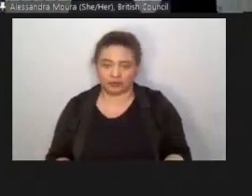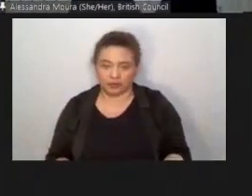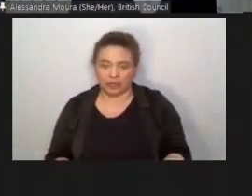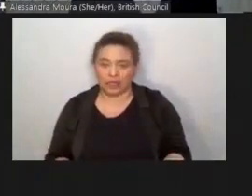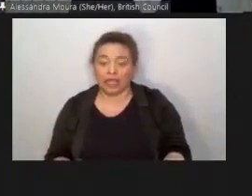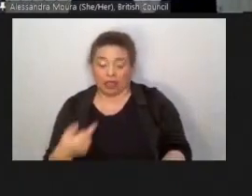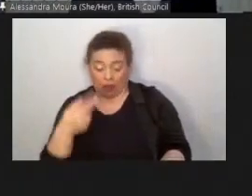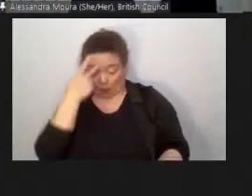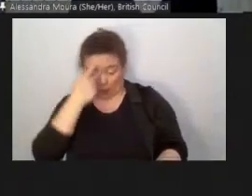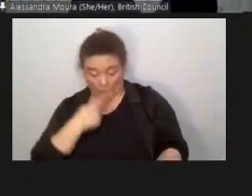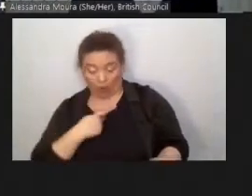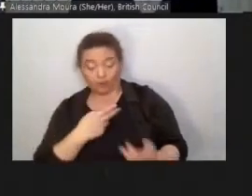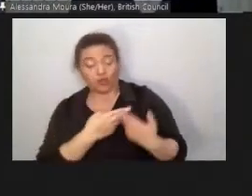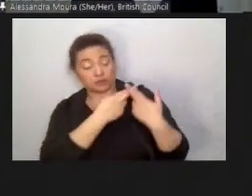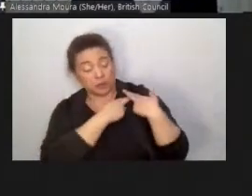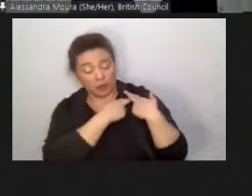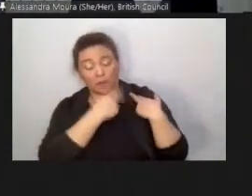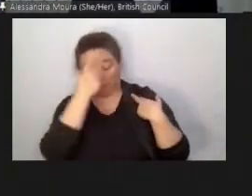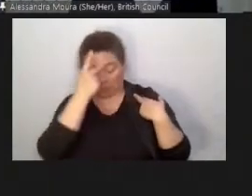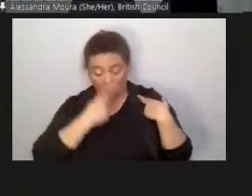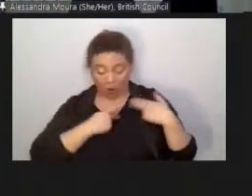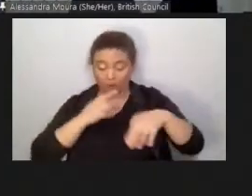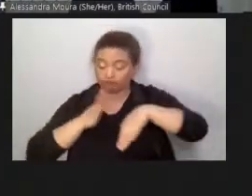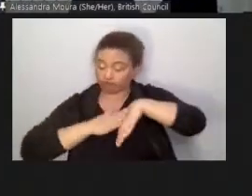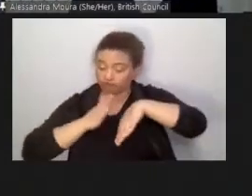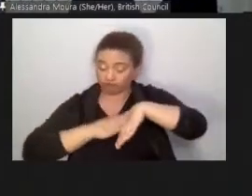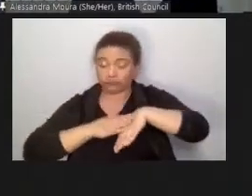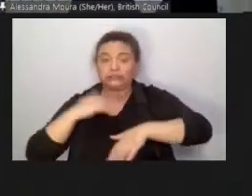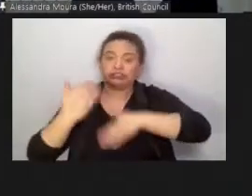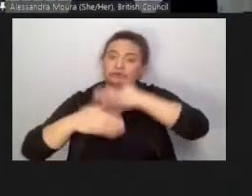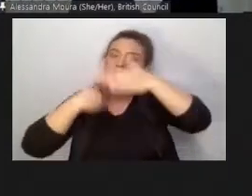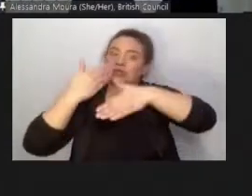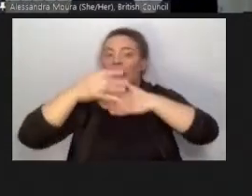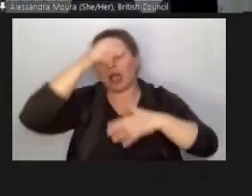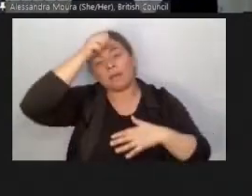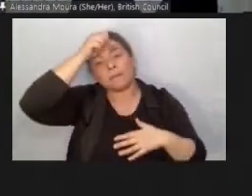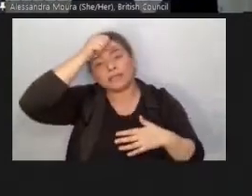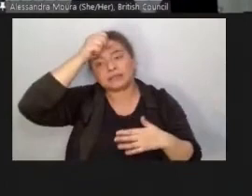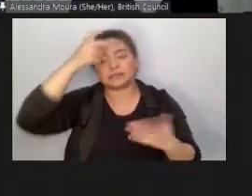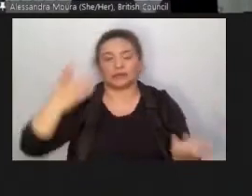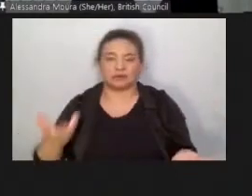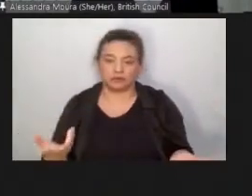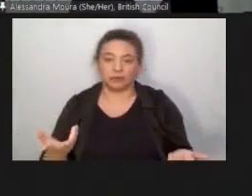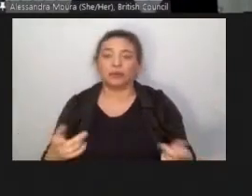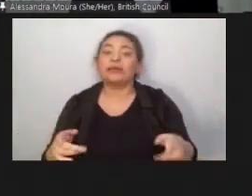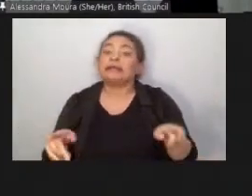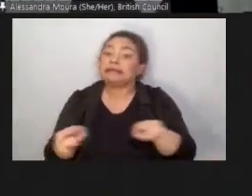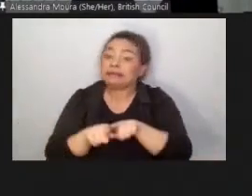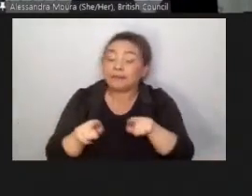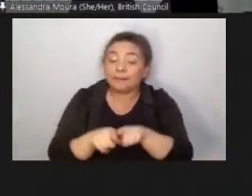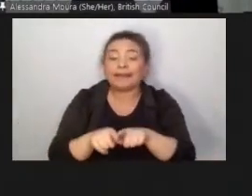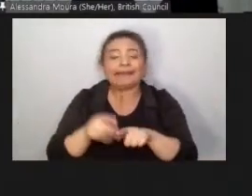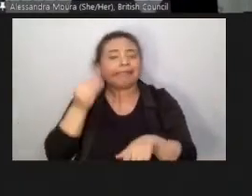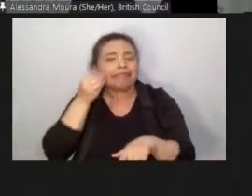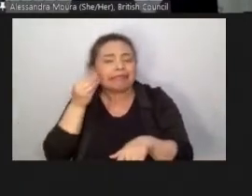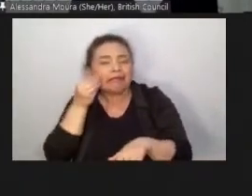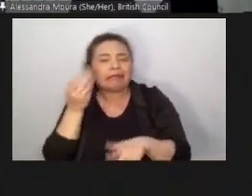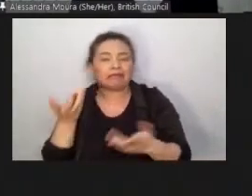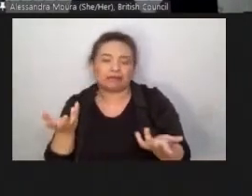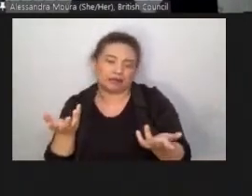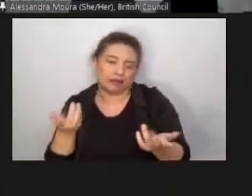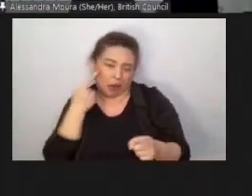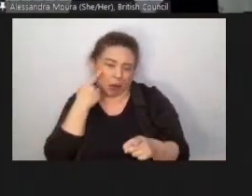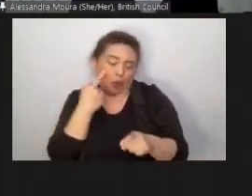professional development, for your own learning, and act on it and try and find out about it. You don't need to wait for someone to tell you about